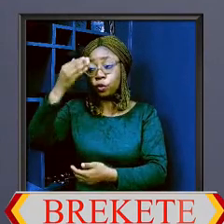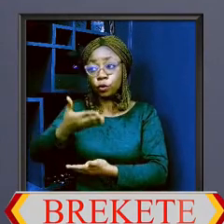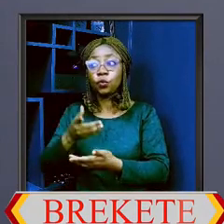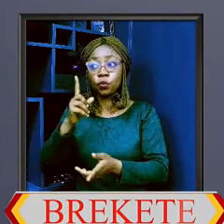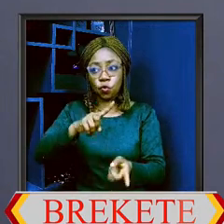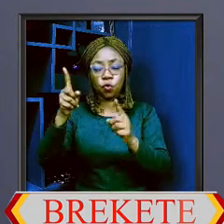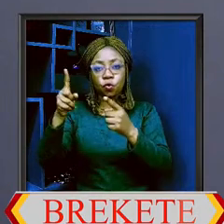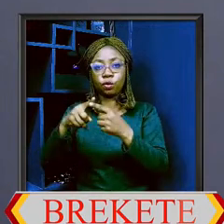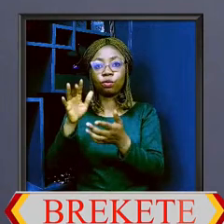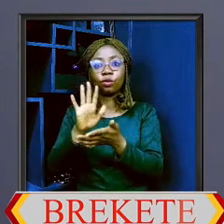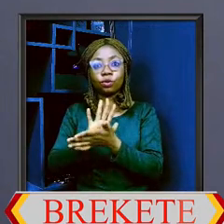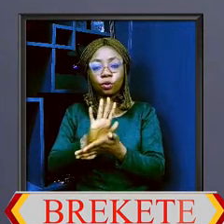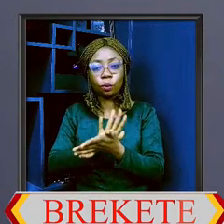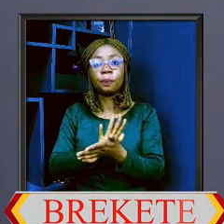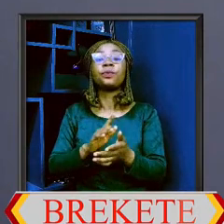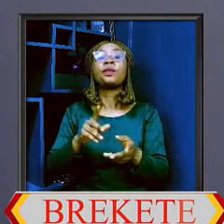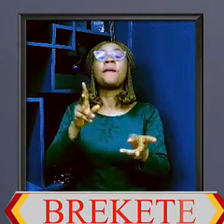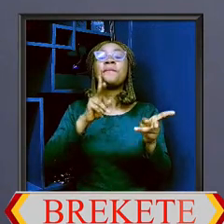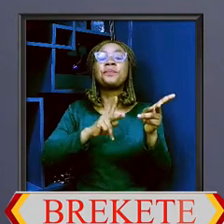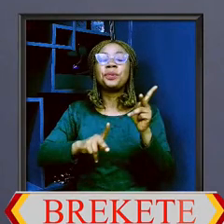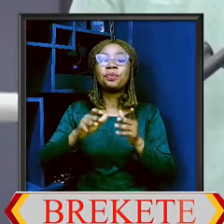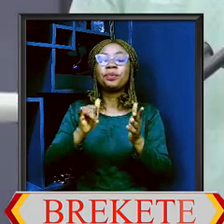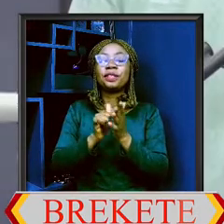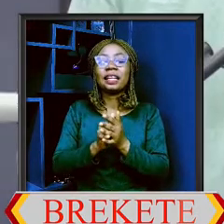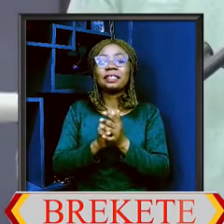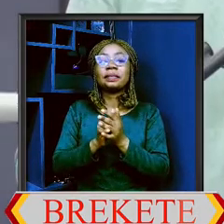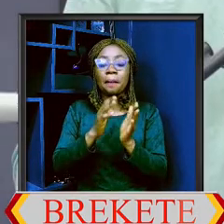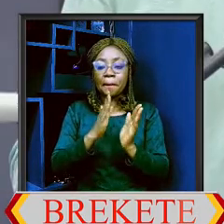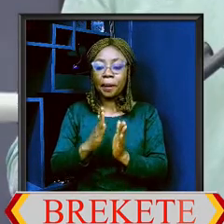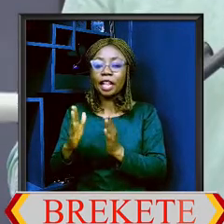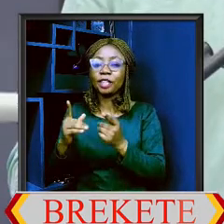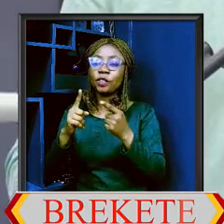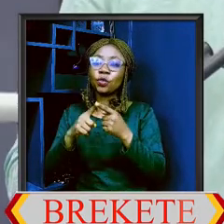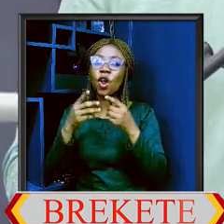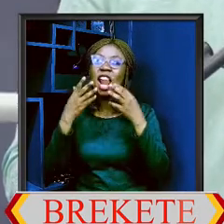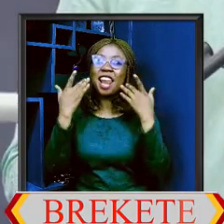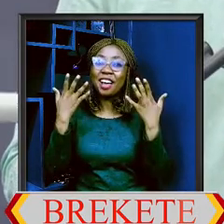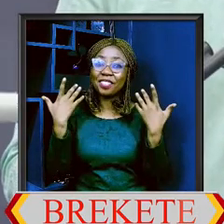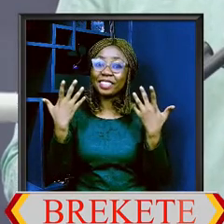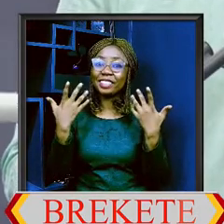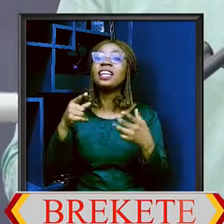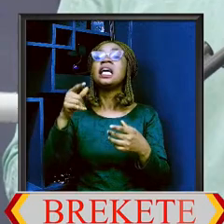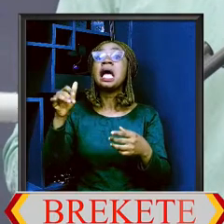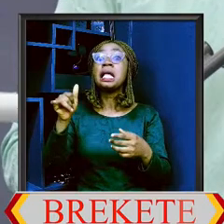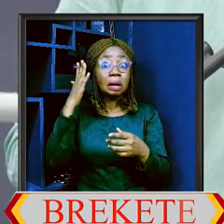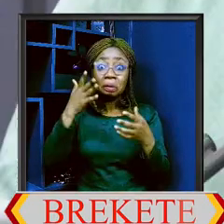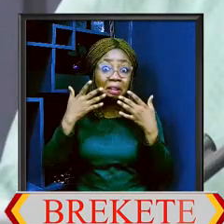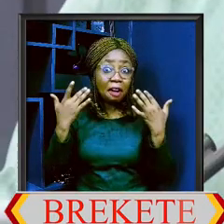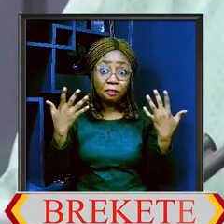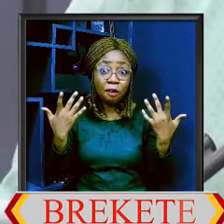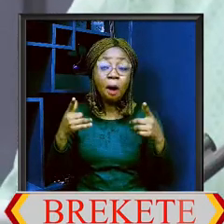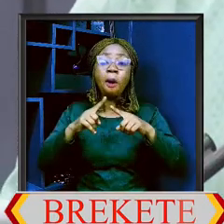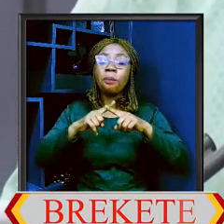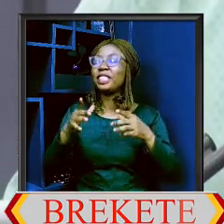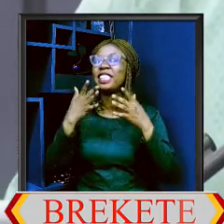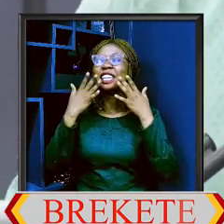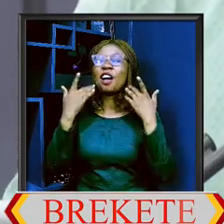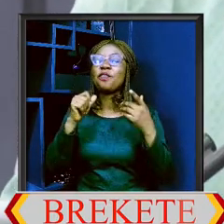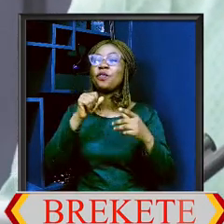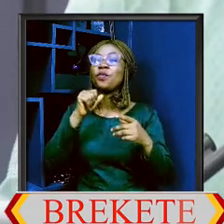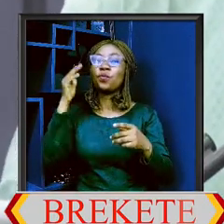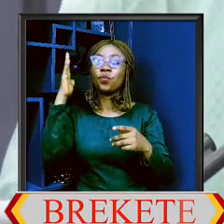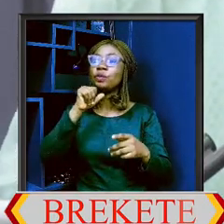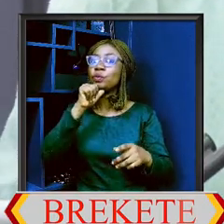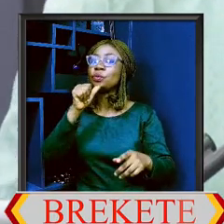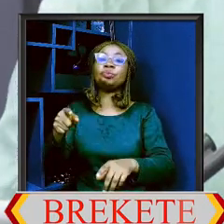amen people where they plan to laugh you they go laugh but they laugh no